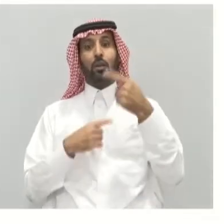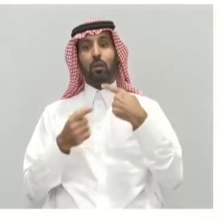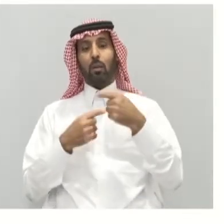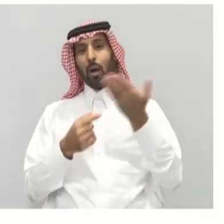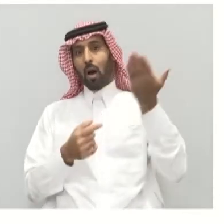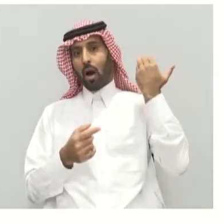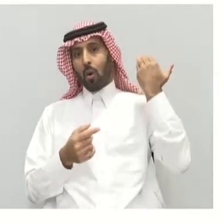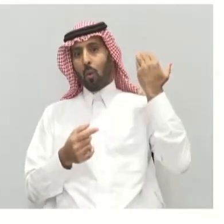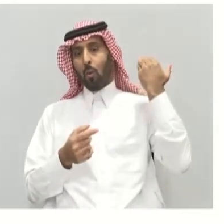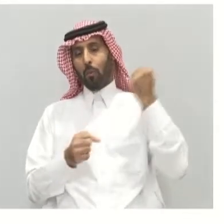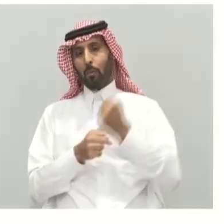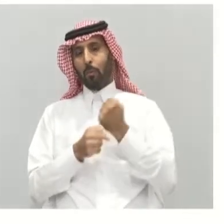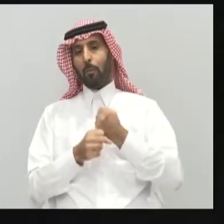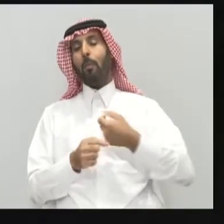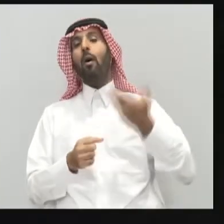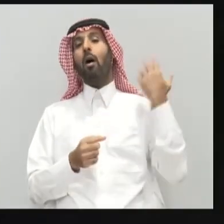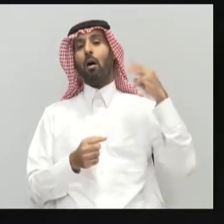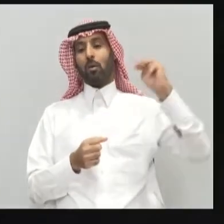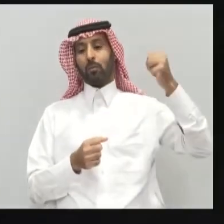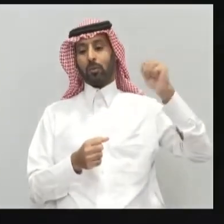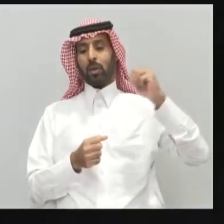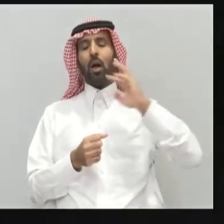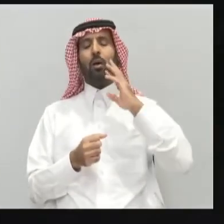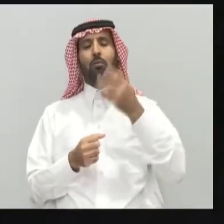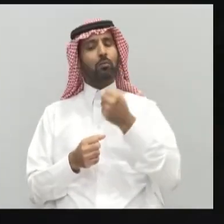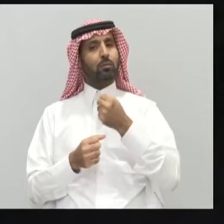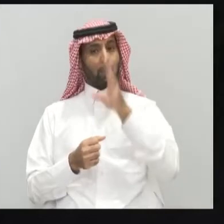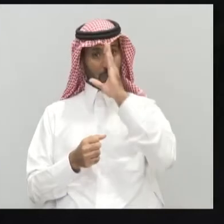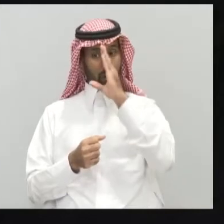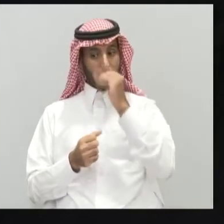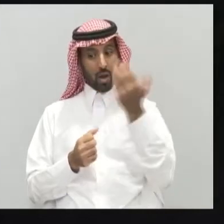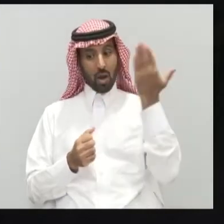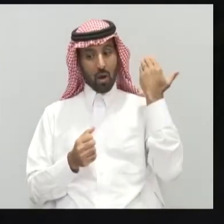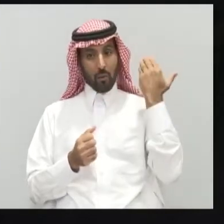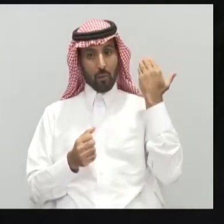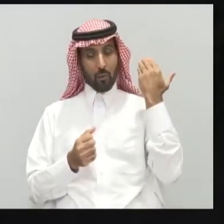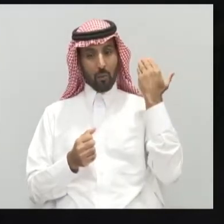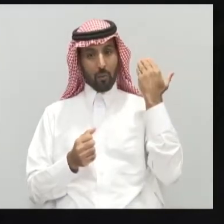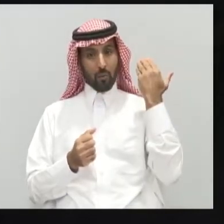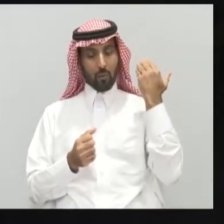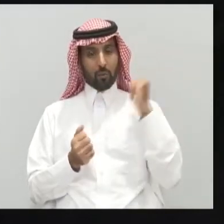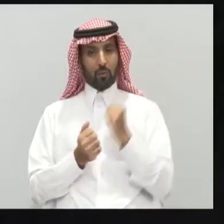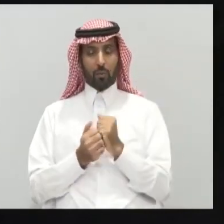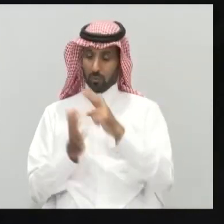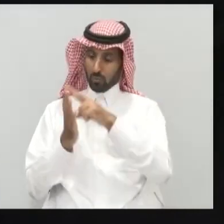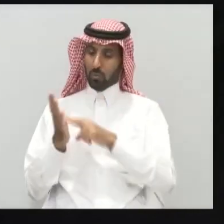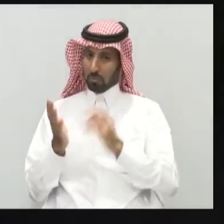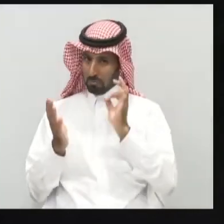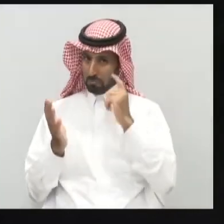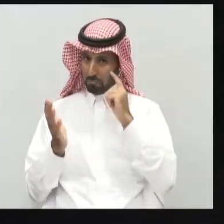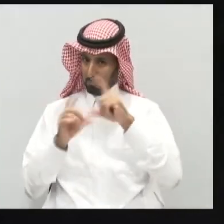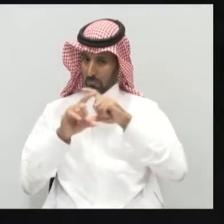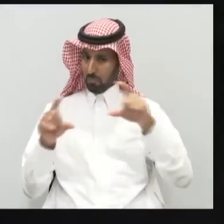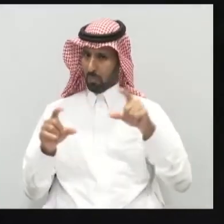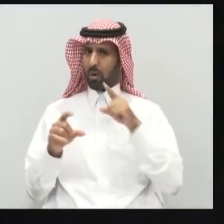past. Monday, we talk about things we are going to do next Monday. How would I know? I want you to read the sentence and